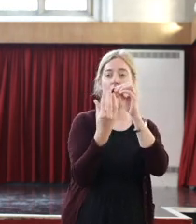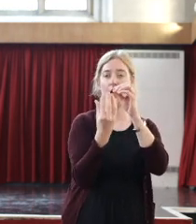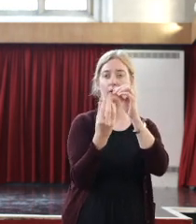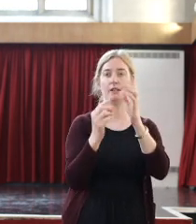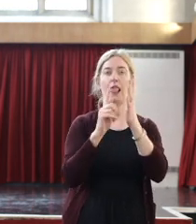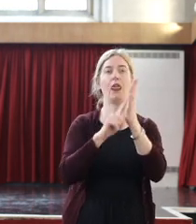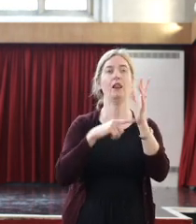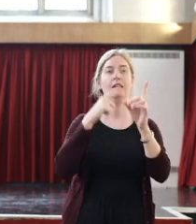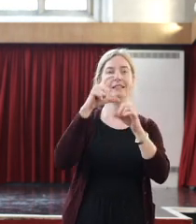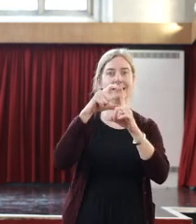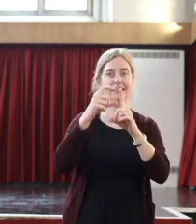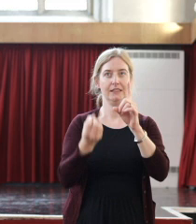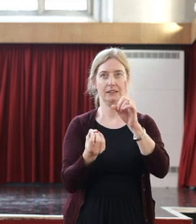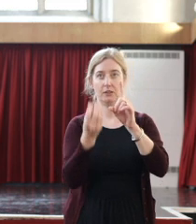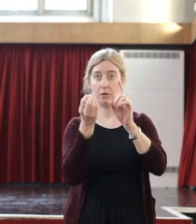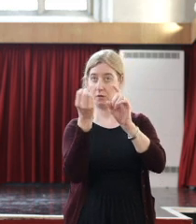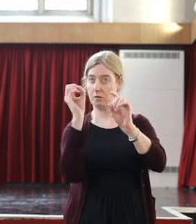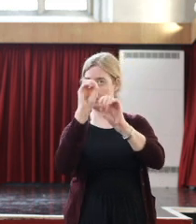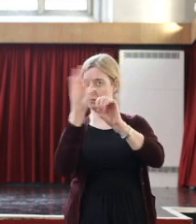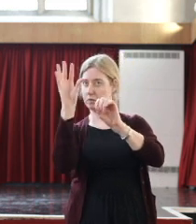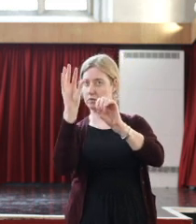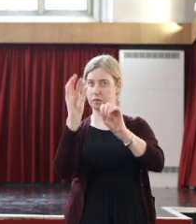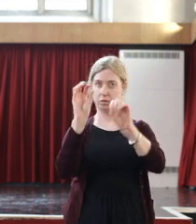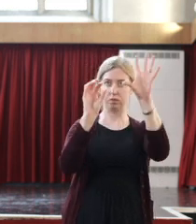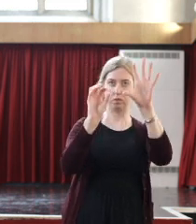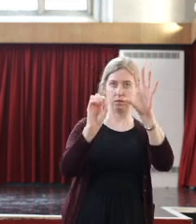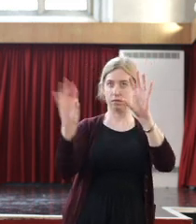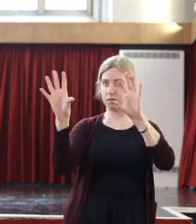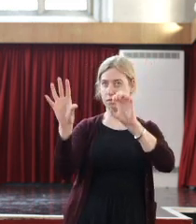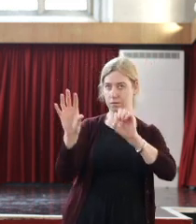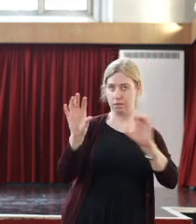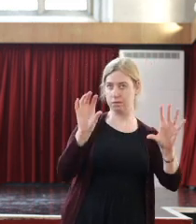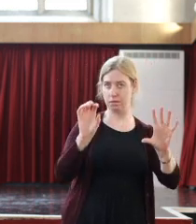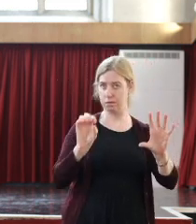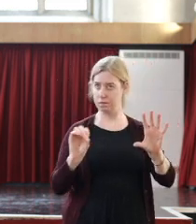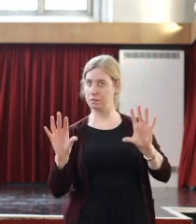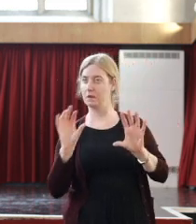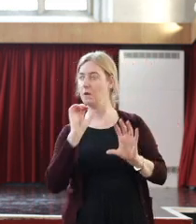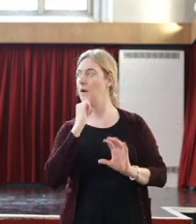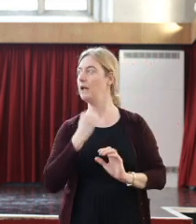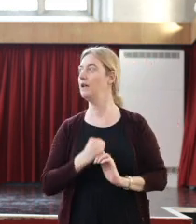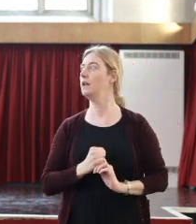LEDs, so that pattern will sort of bloom off the surface.